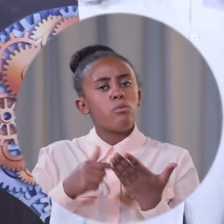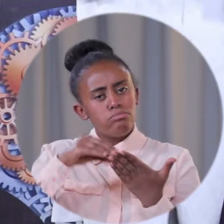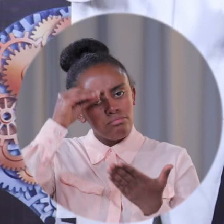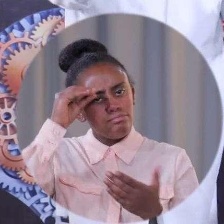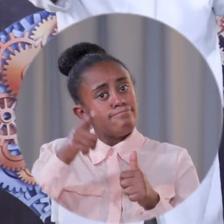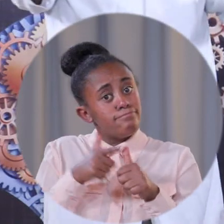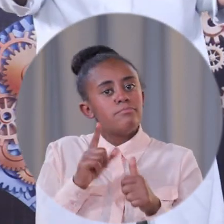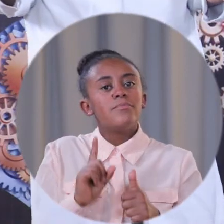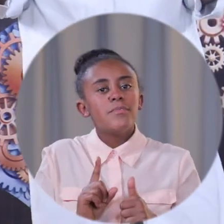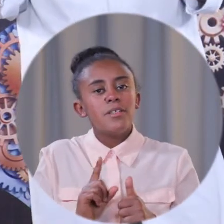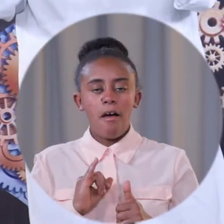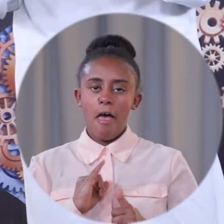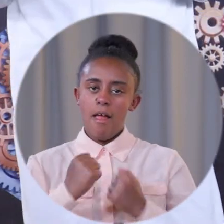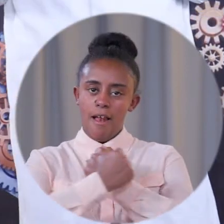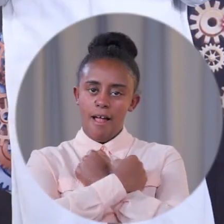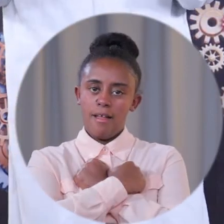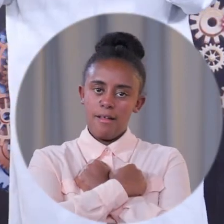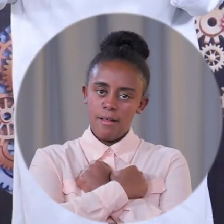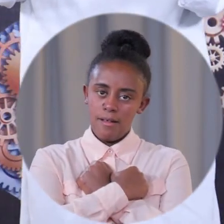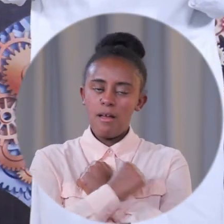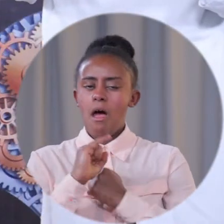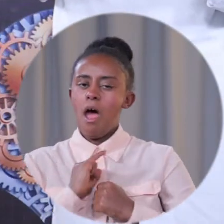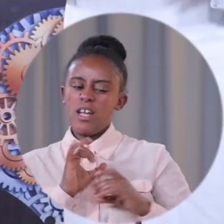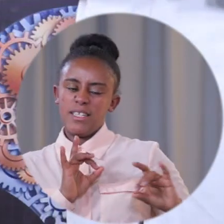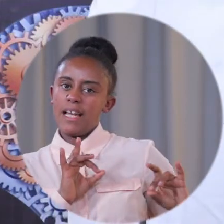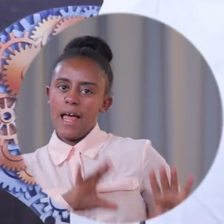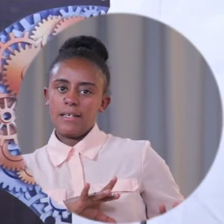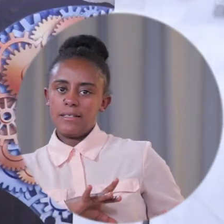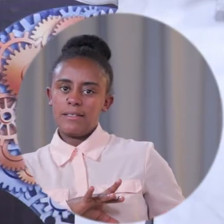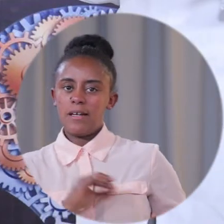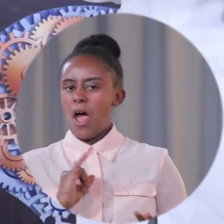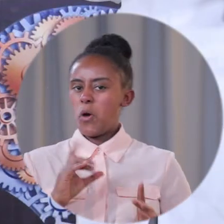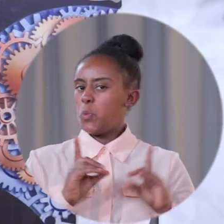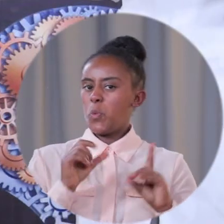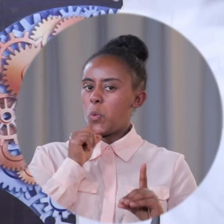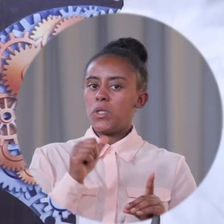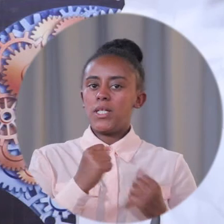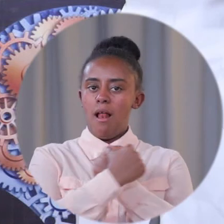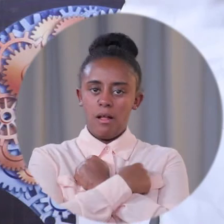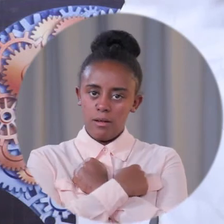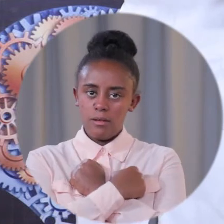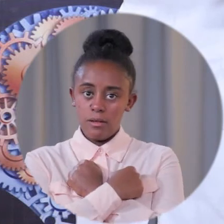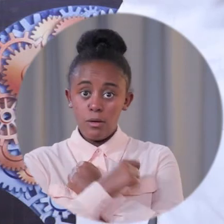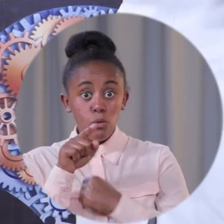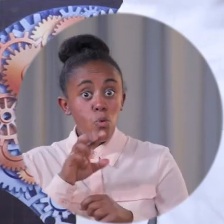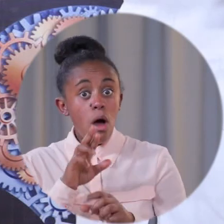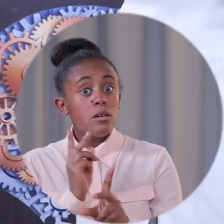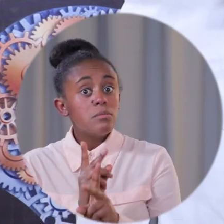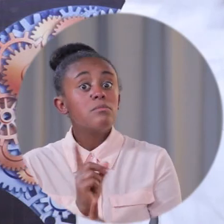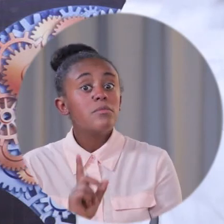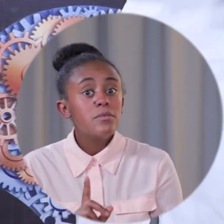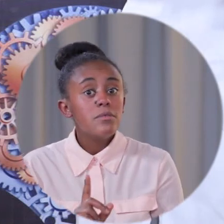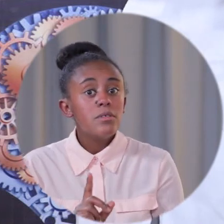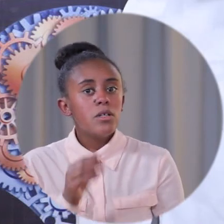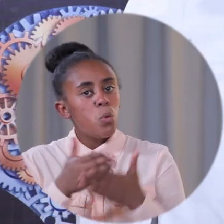I like, I dislike, I don't like. So you are expected in